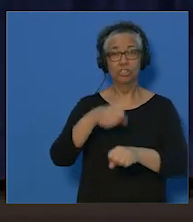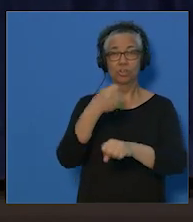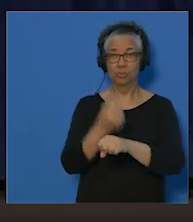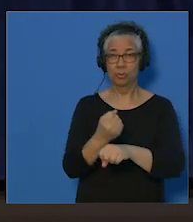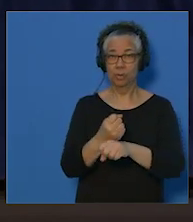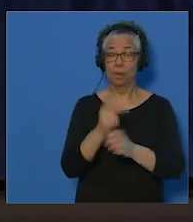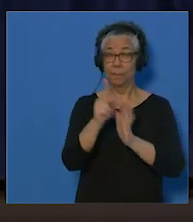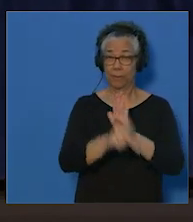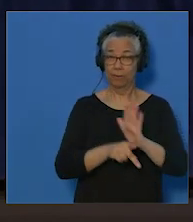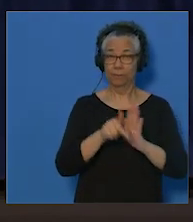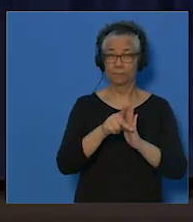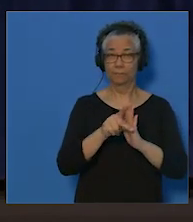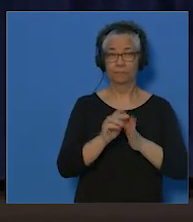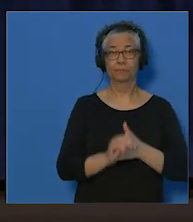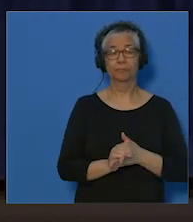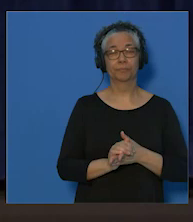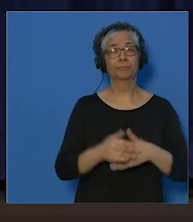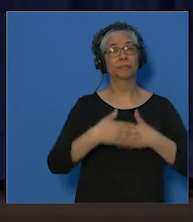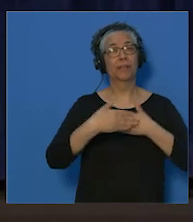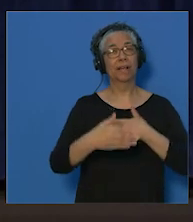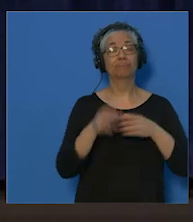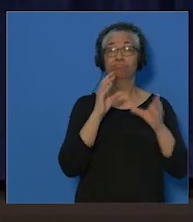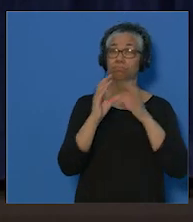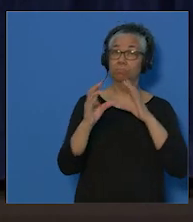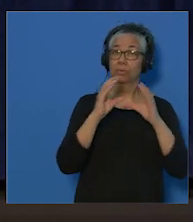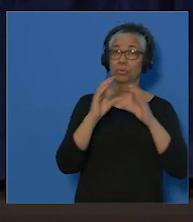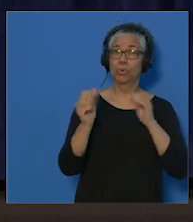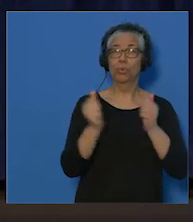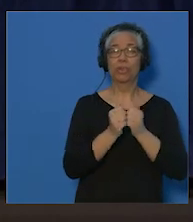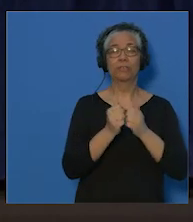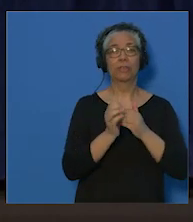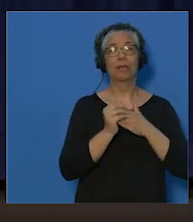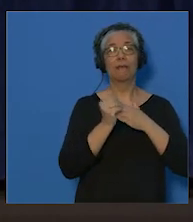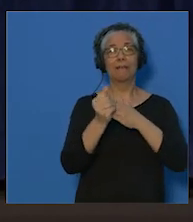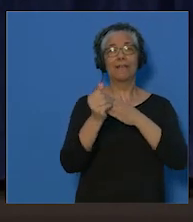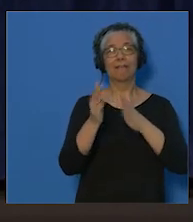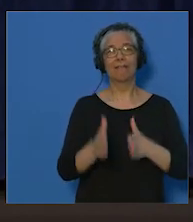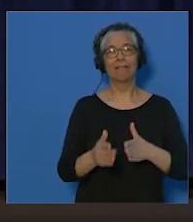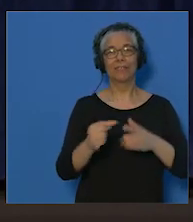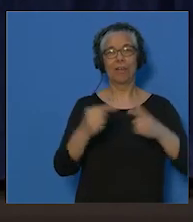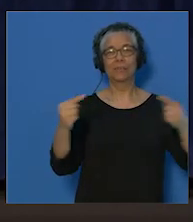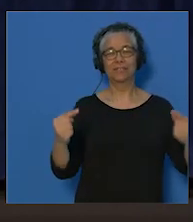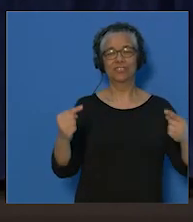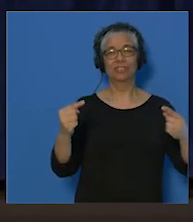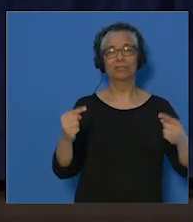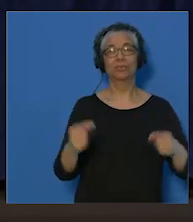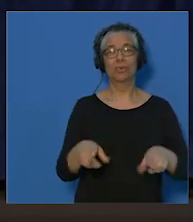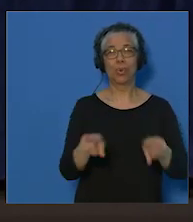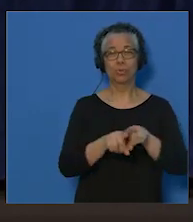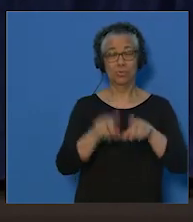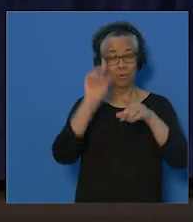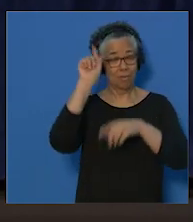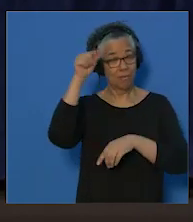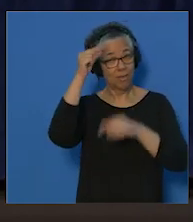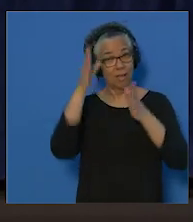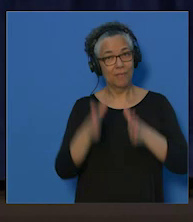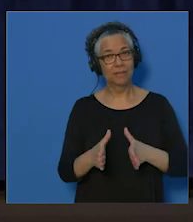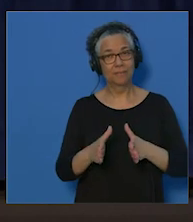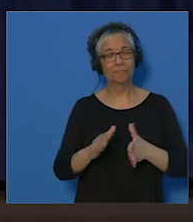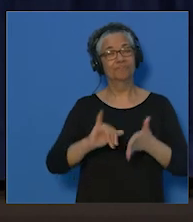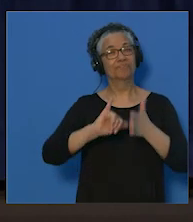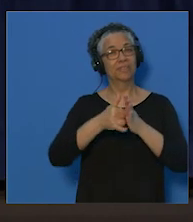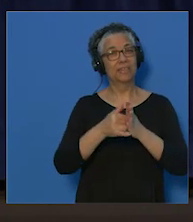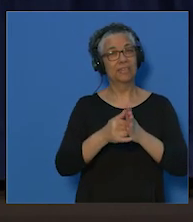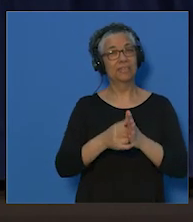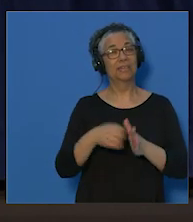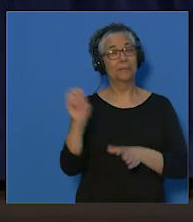period. Following conversations with the Leader of the Opposition and also His Excellency the Governor, these emergency powers